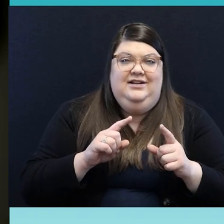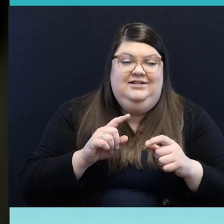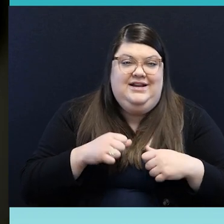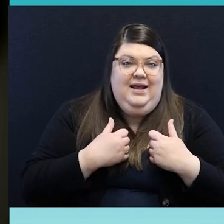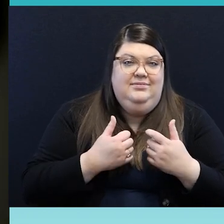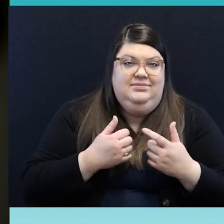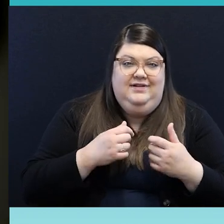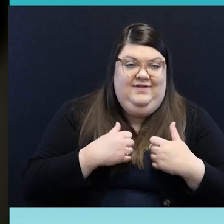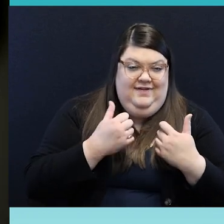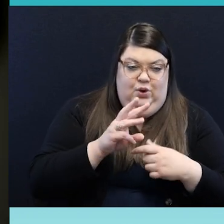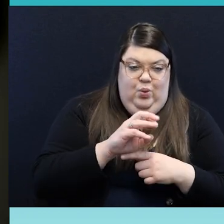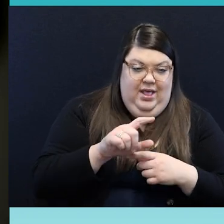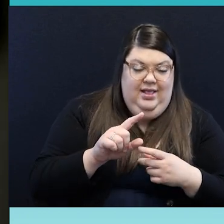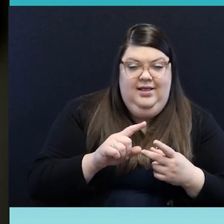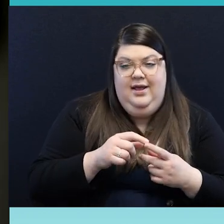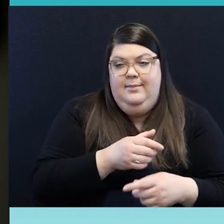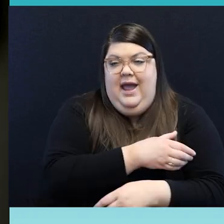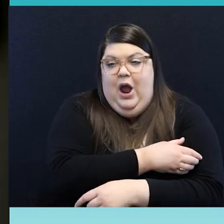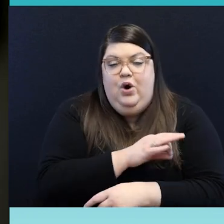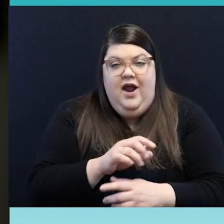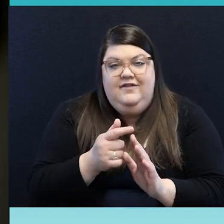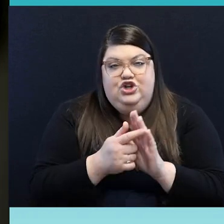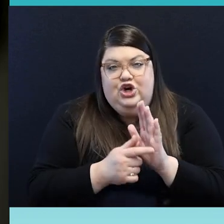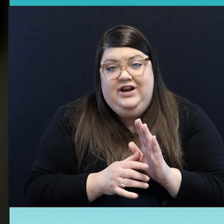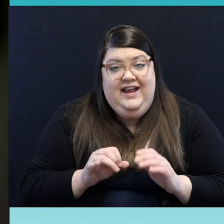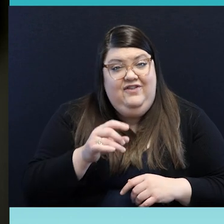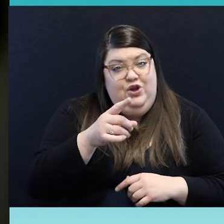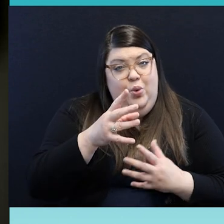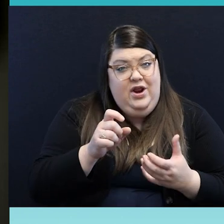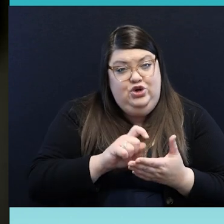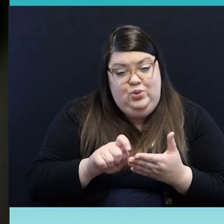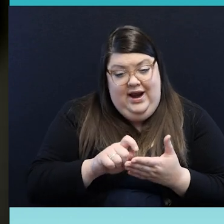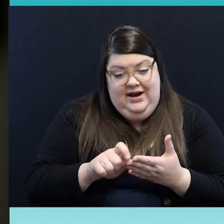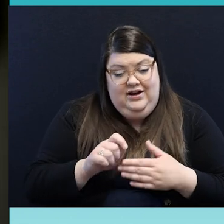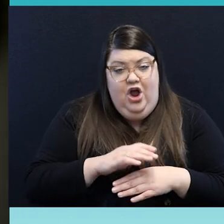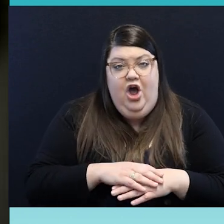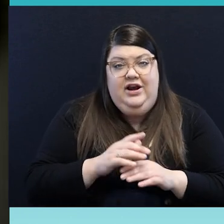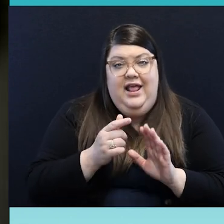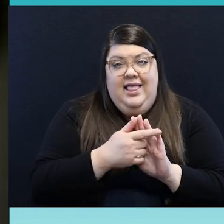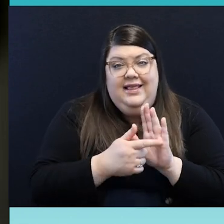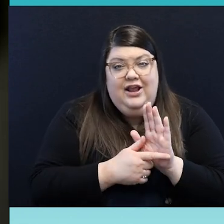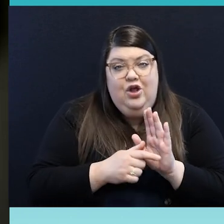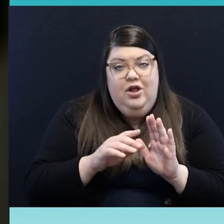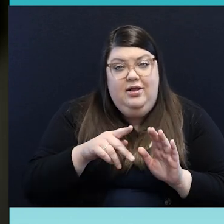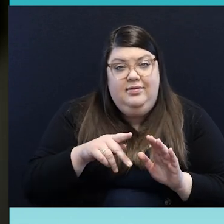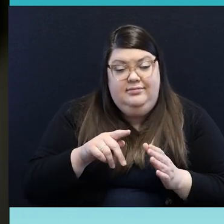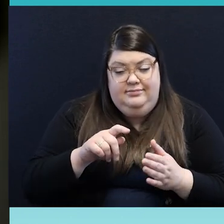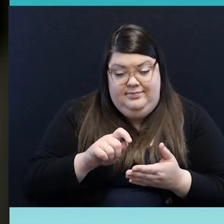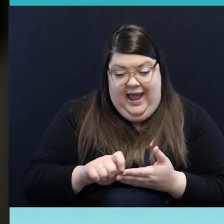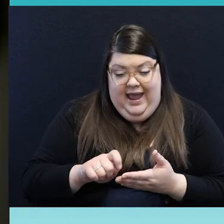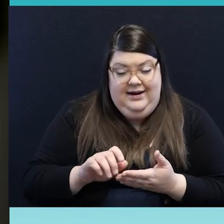what would be considered a healthcare power of attorney. If you wanted to write it on a legal pad or